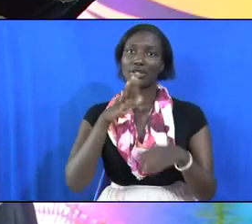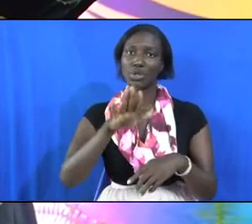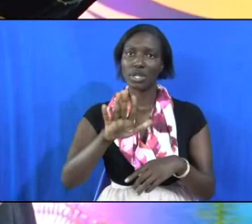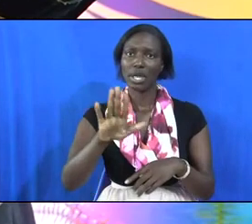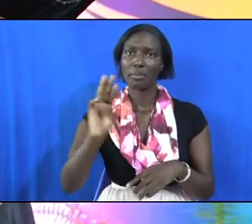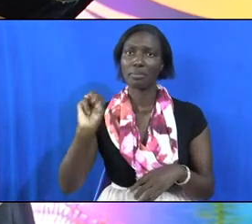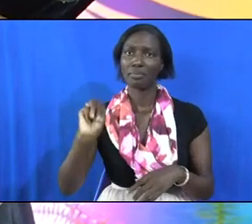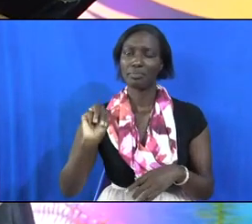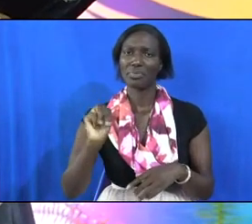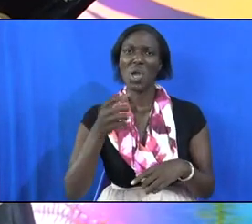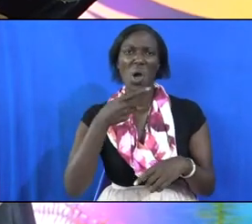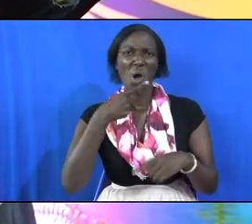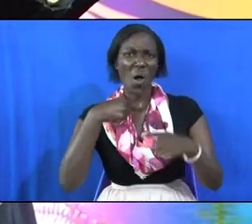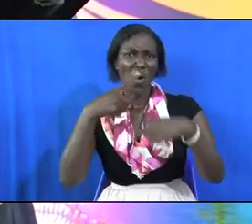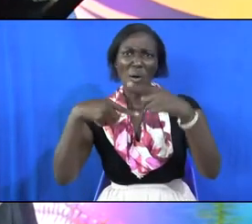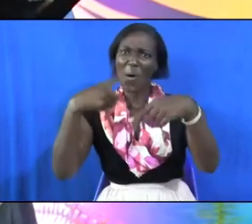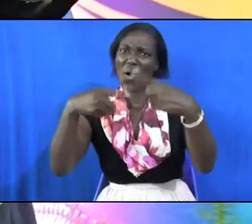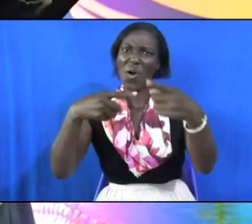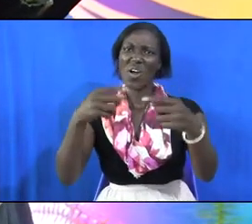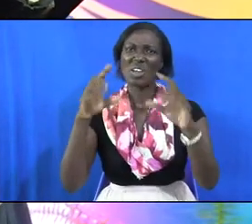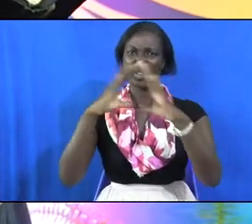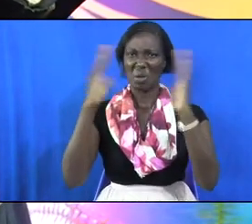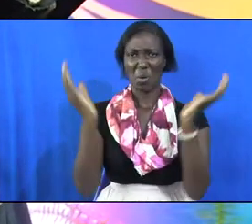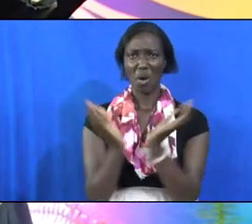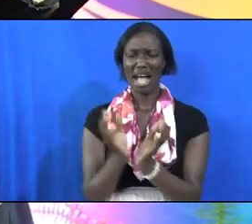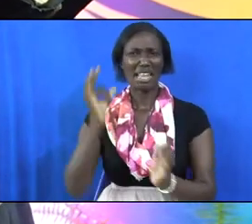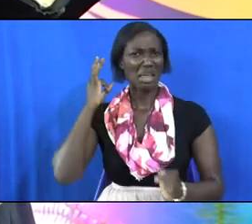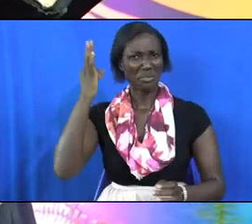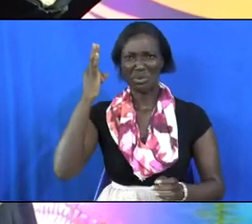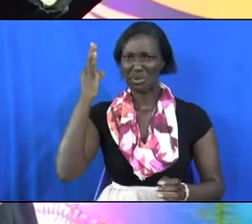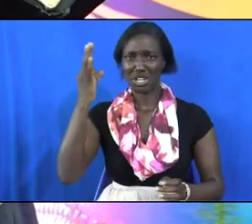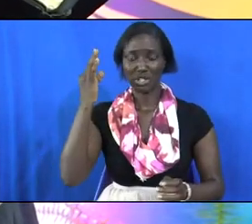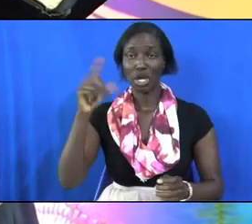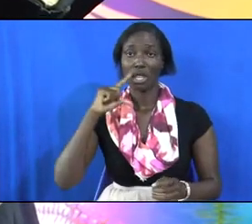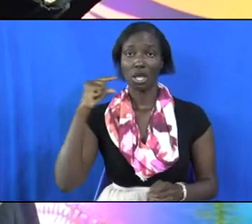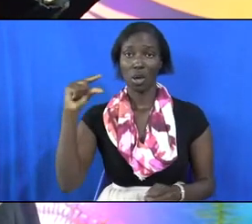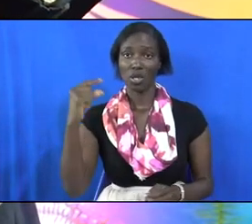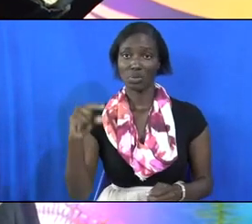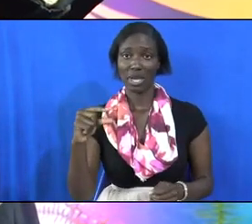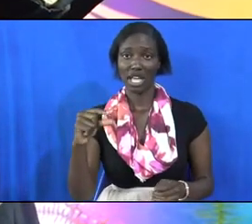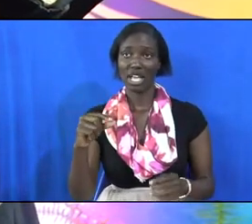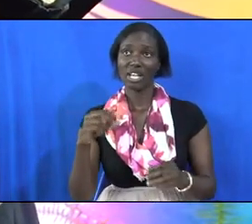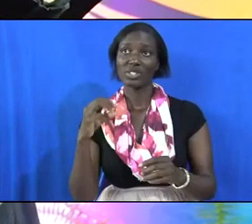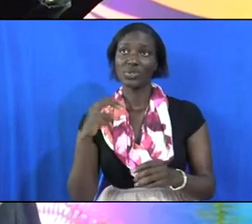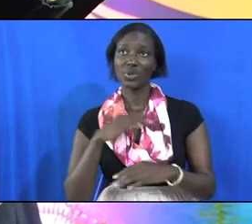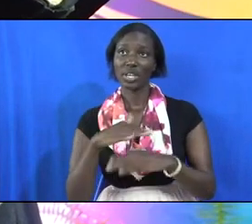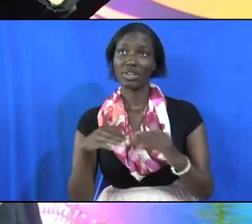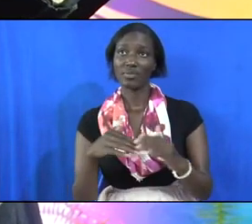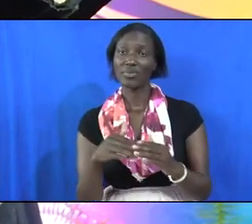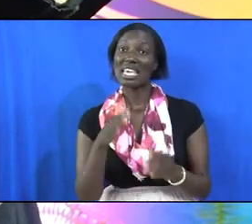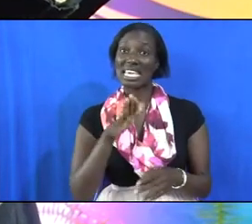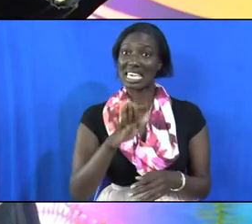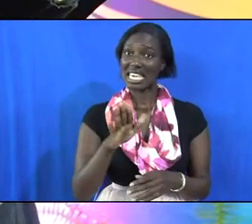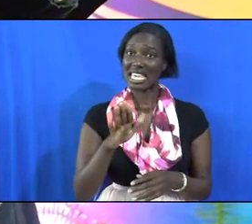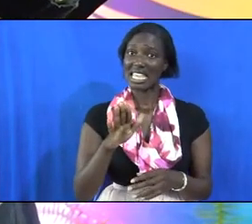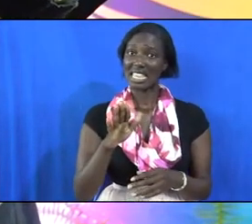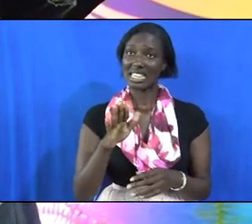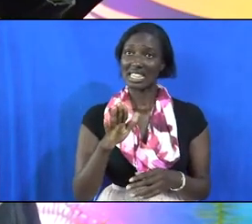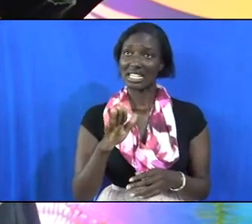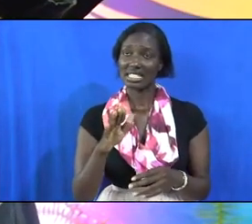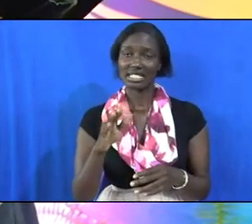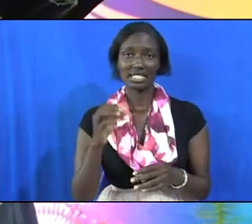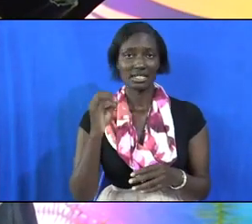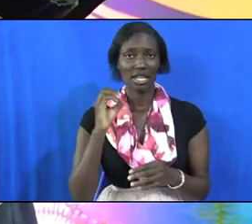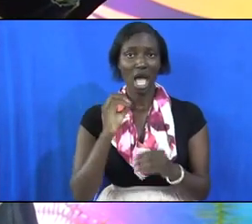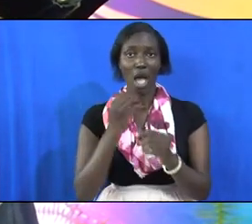and preach the gospel to every creature. He that believes and is baptized shall be saved, but he